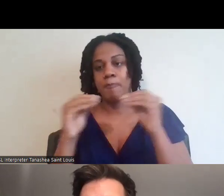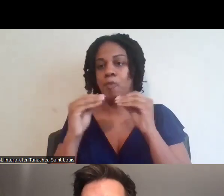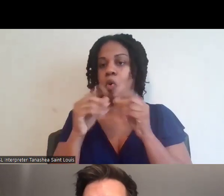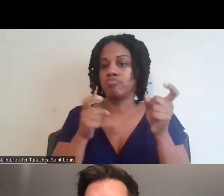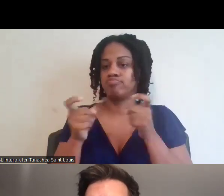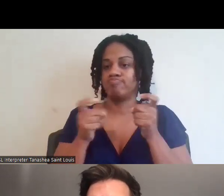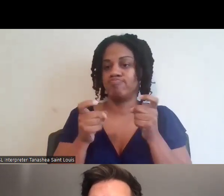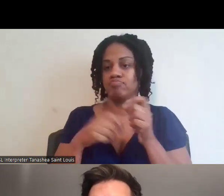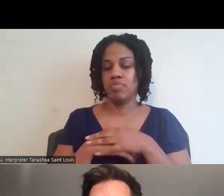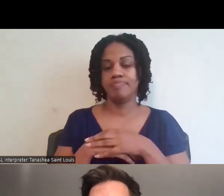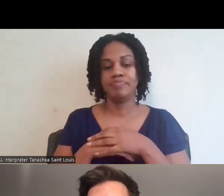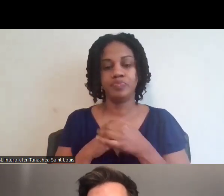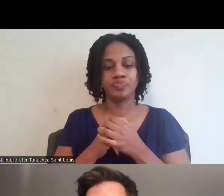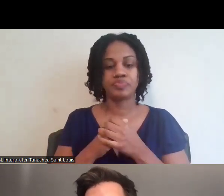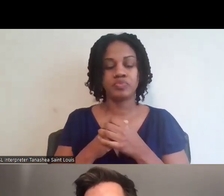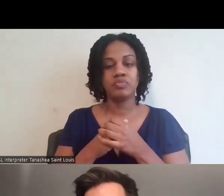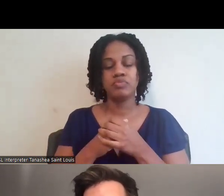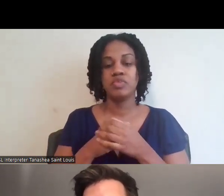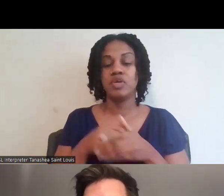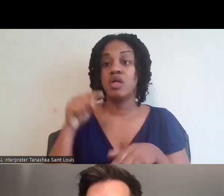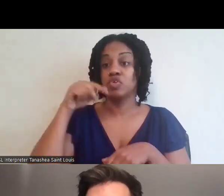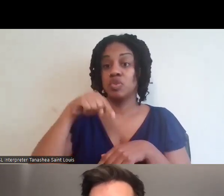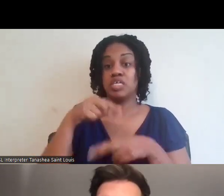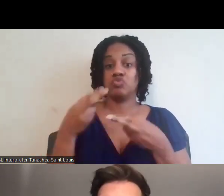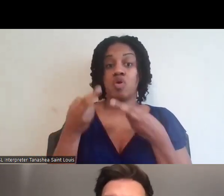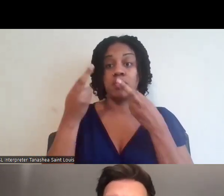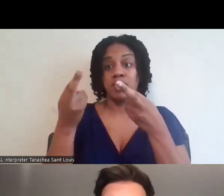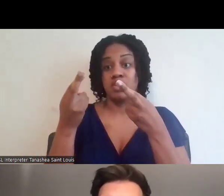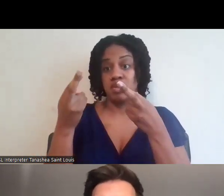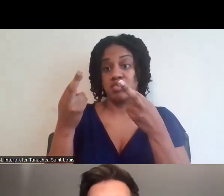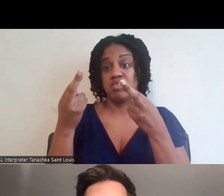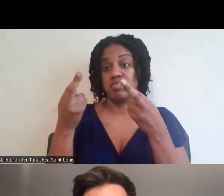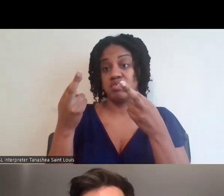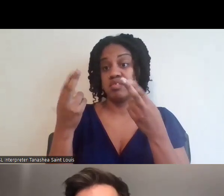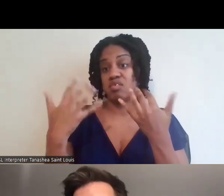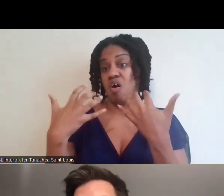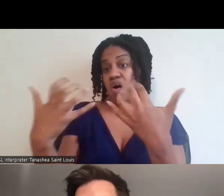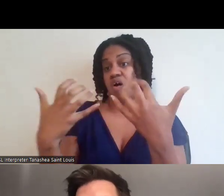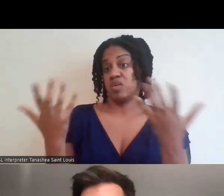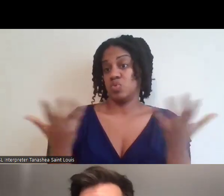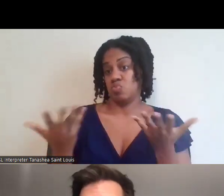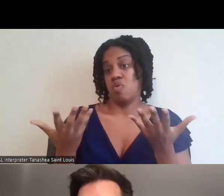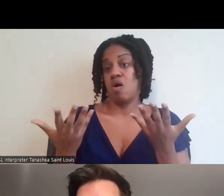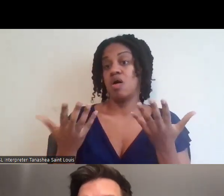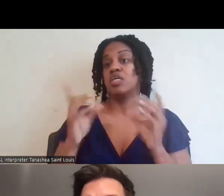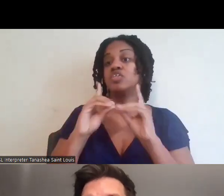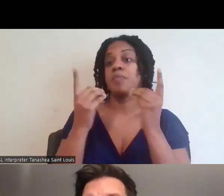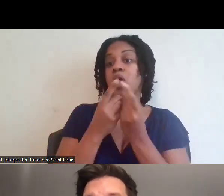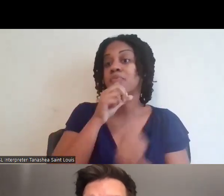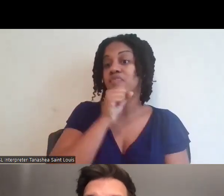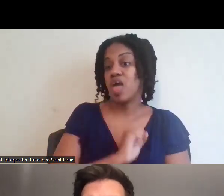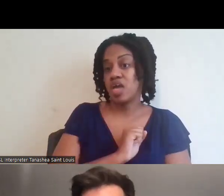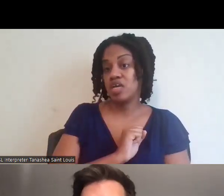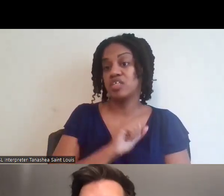manageable. And ideally, these recommendations, the audience for these recommendations are primarily the Department of Aging and